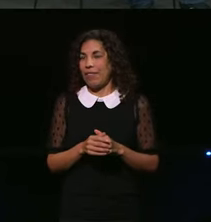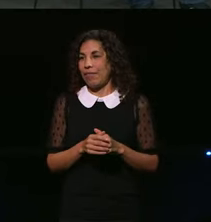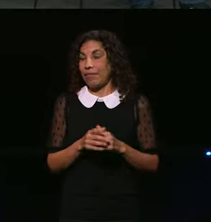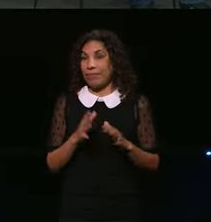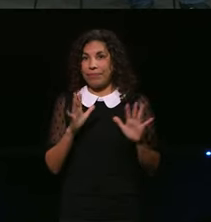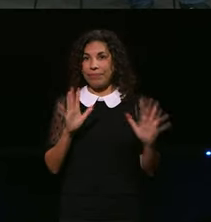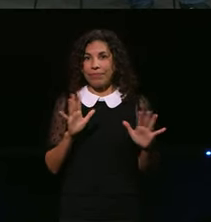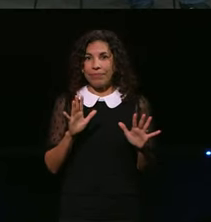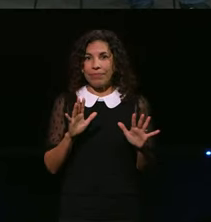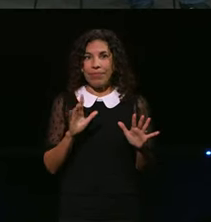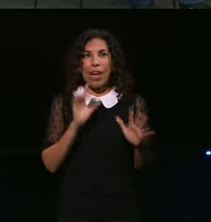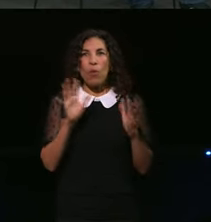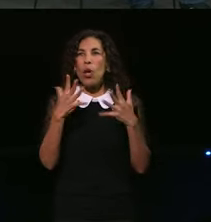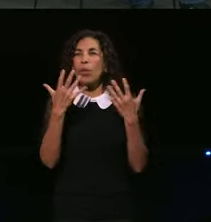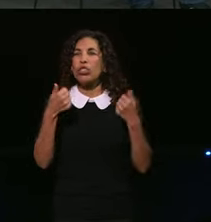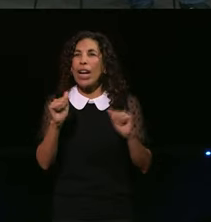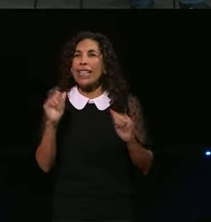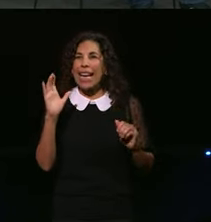just to out-weird him, isn't it?